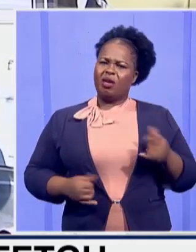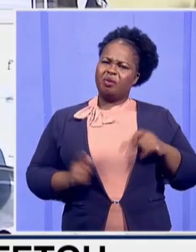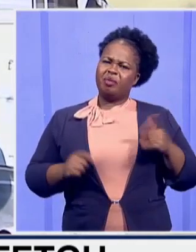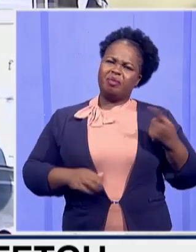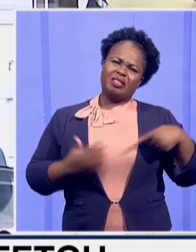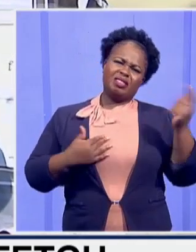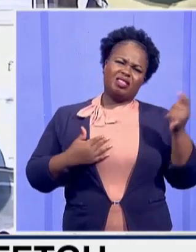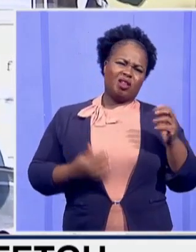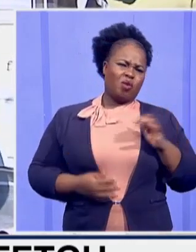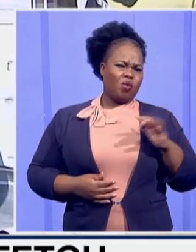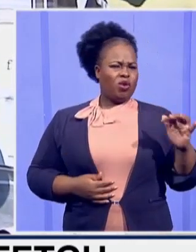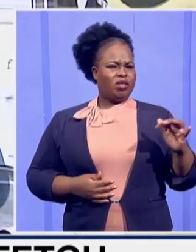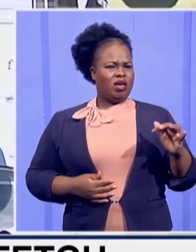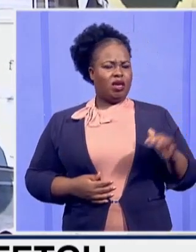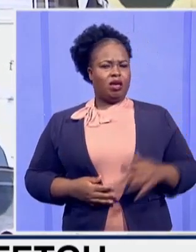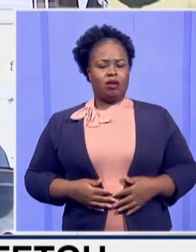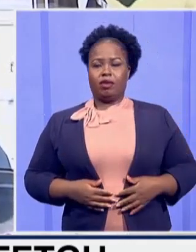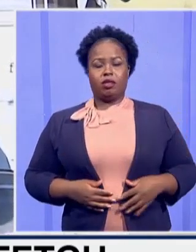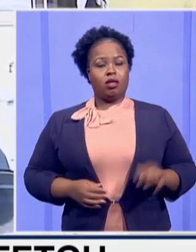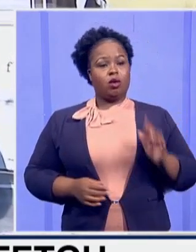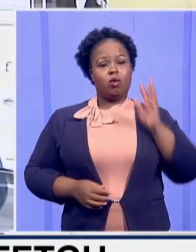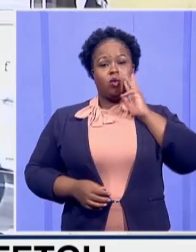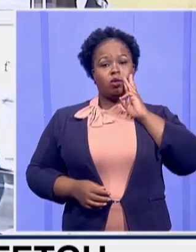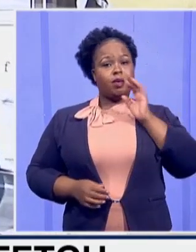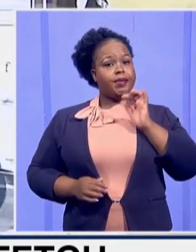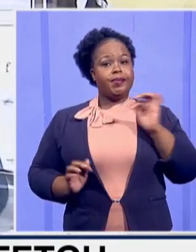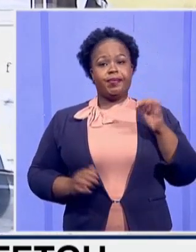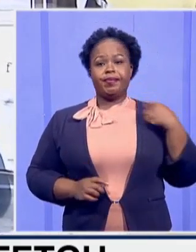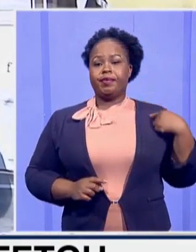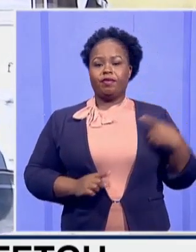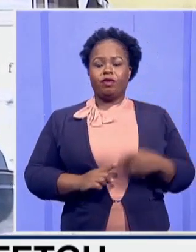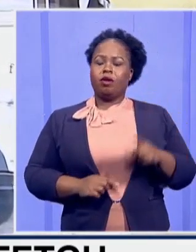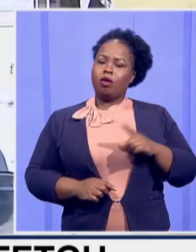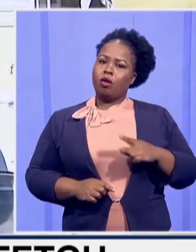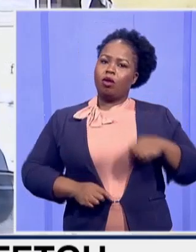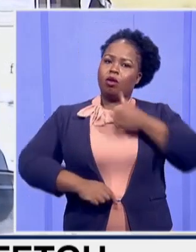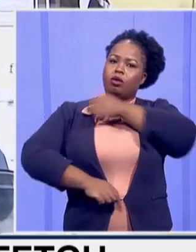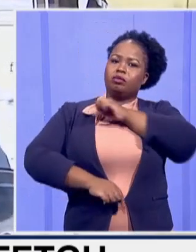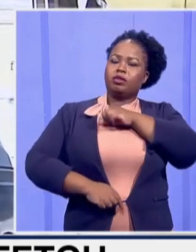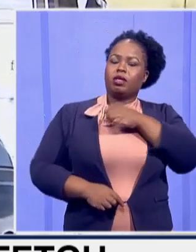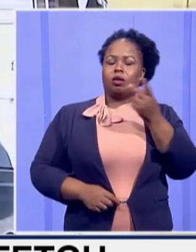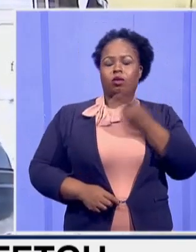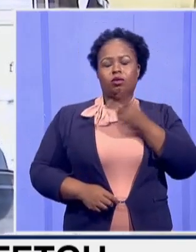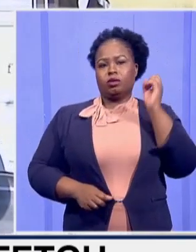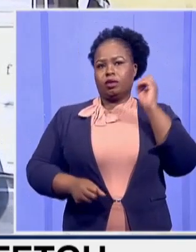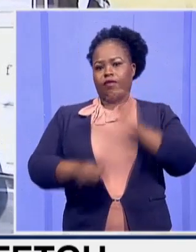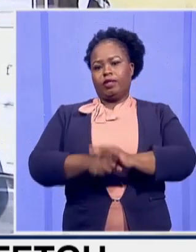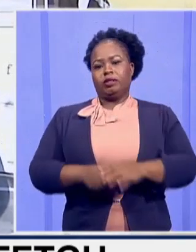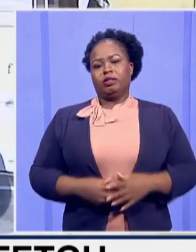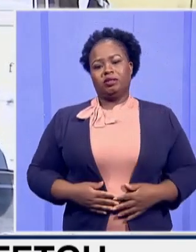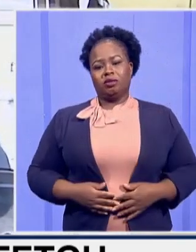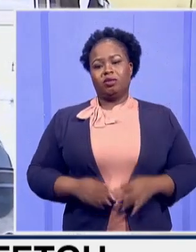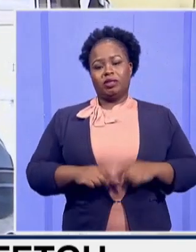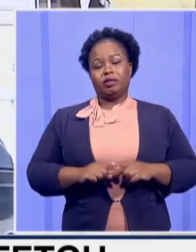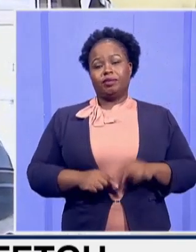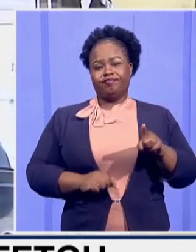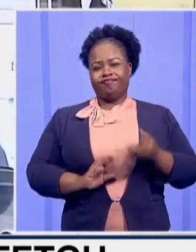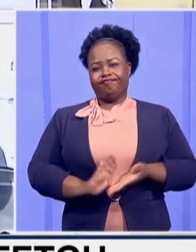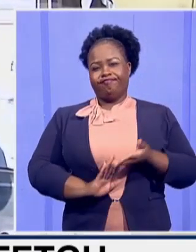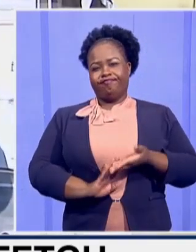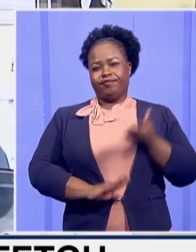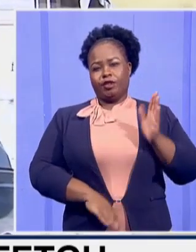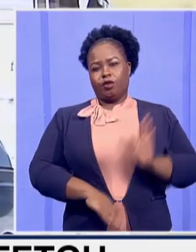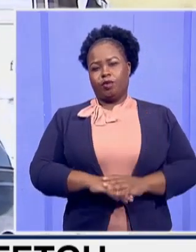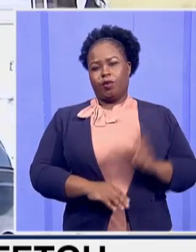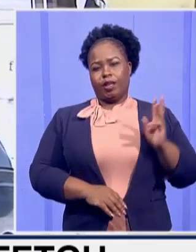water. They've been without water for some time. As you're saying, hospitals are also affected. We'll rely on you to bring that full